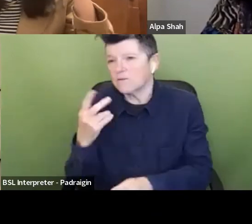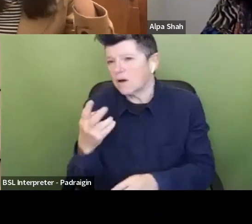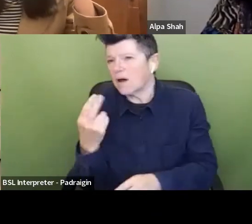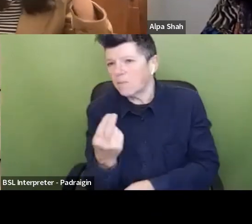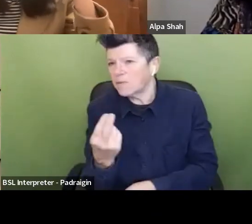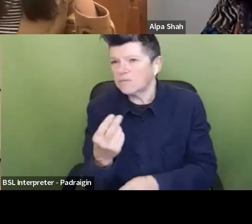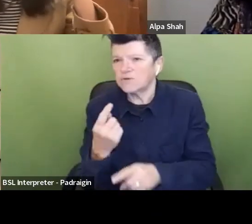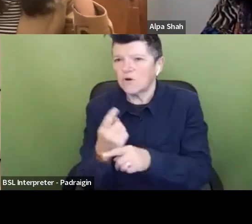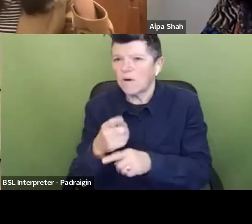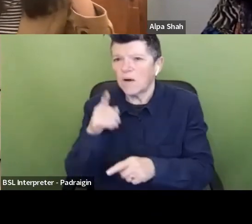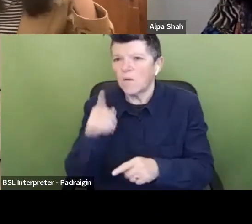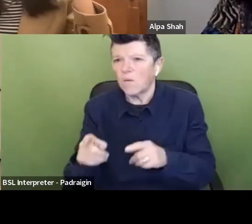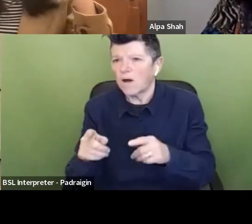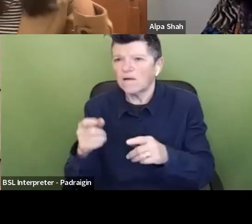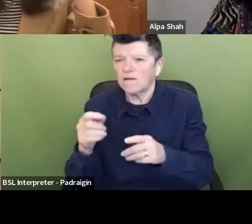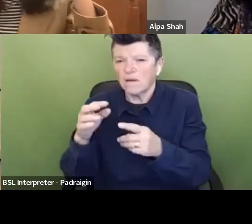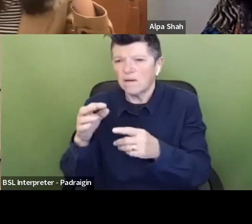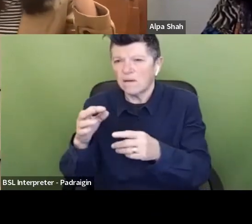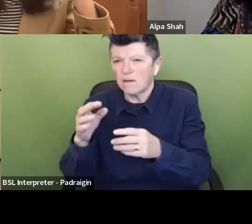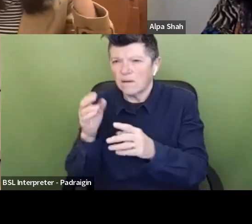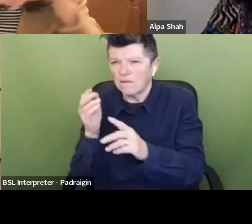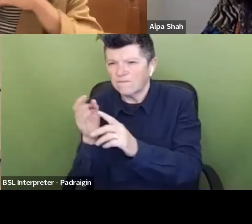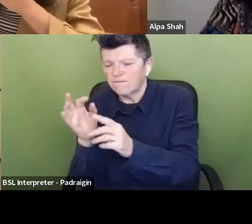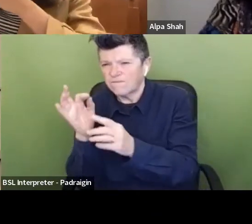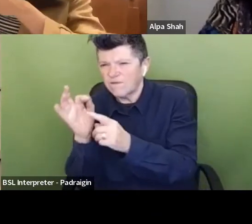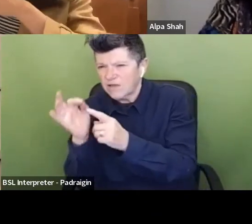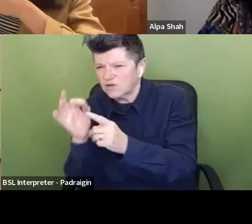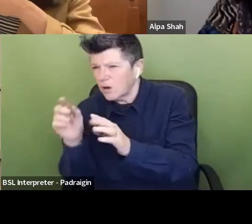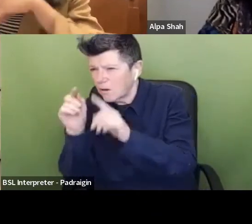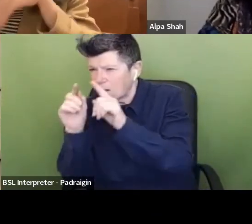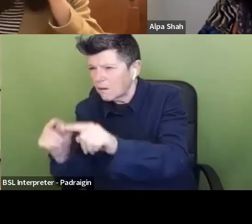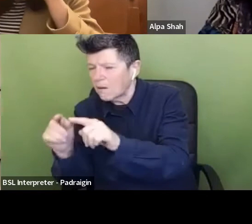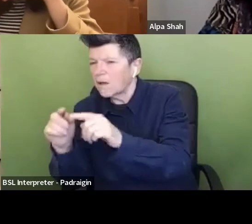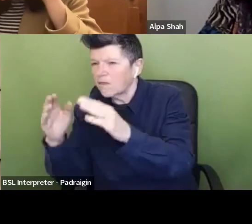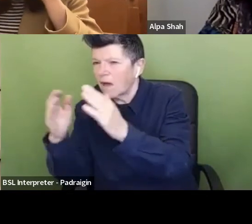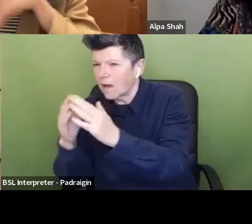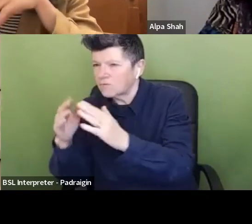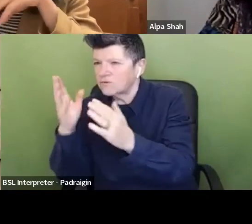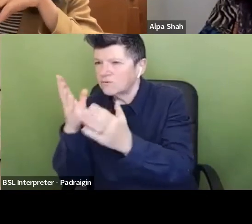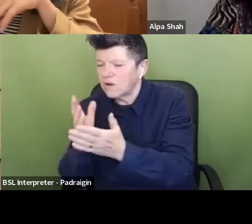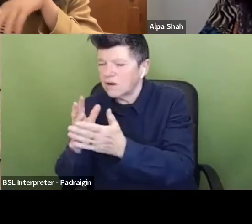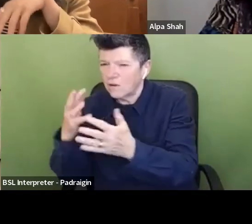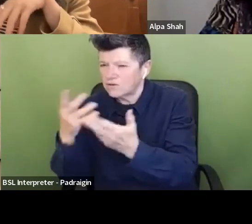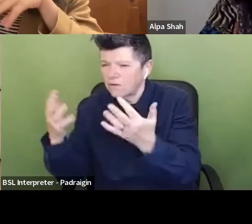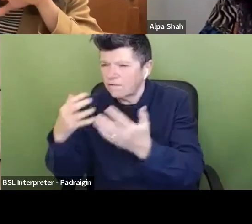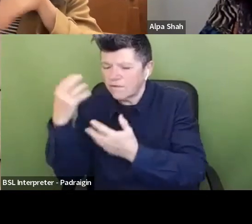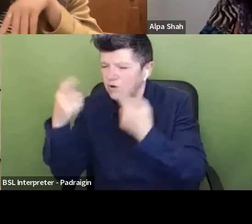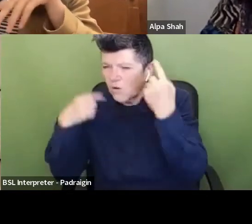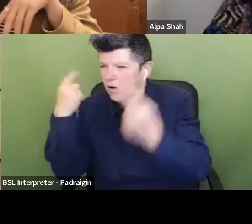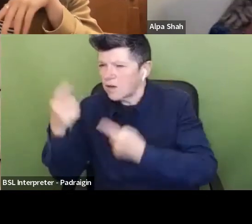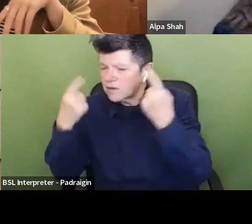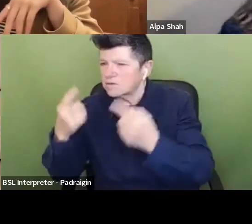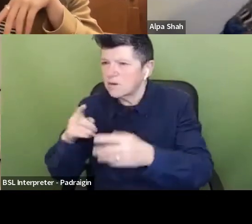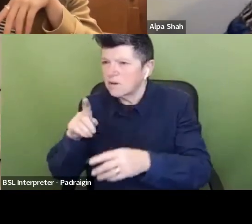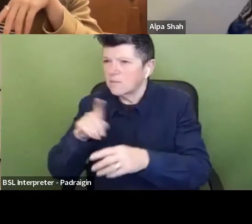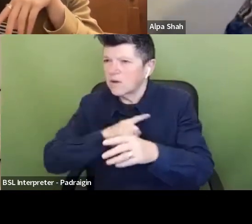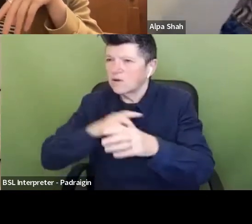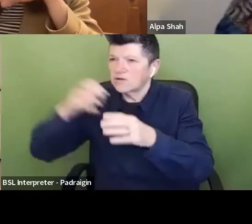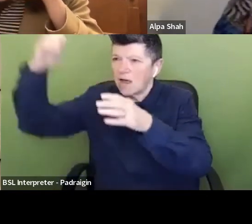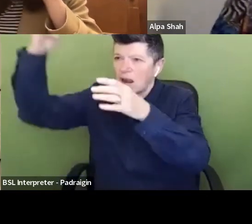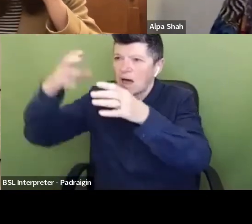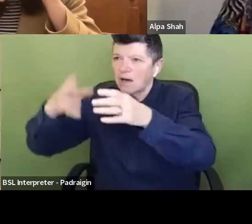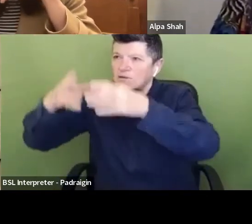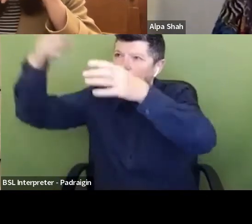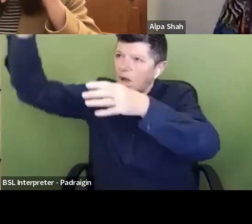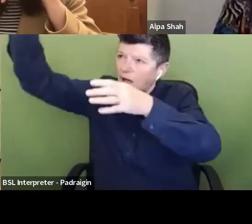that actually created a lot of chaos and noise in their house, which is the light wells, which were, of course, made before commercial flight